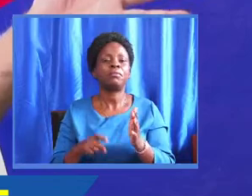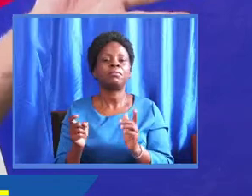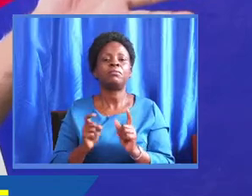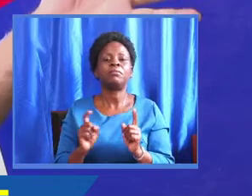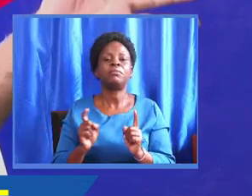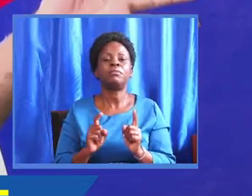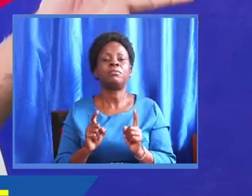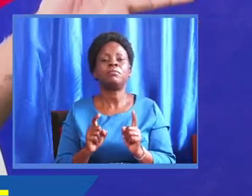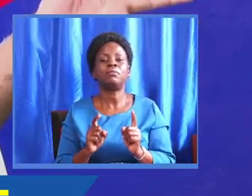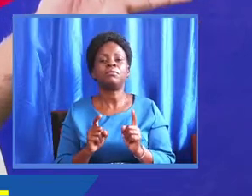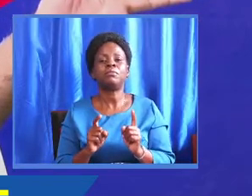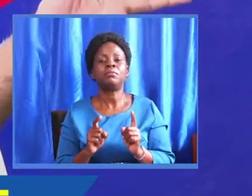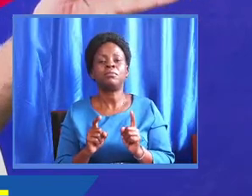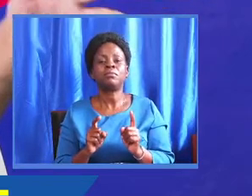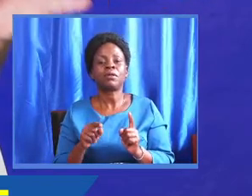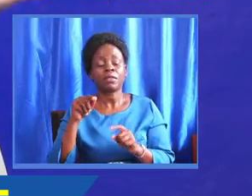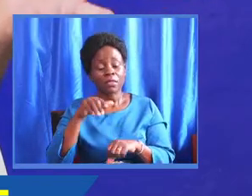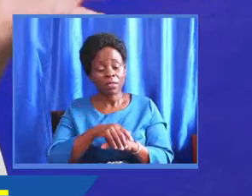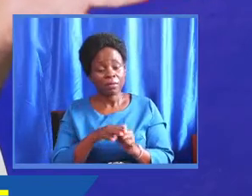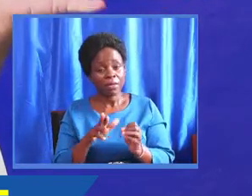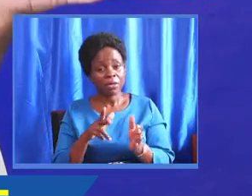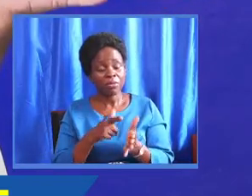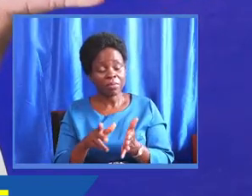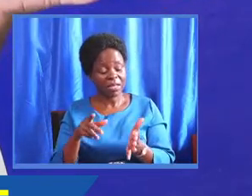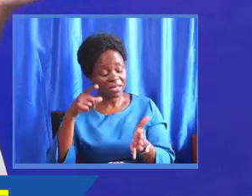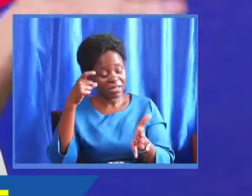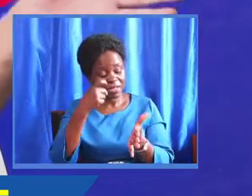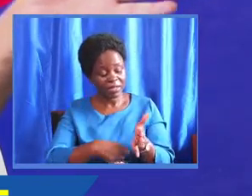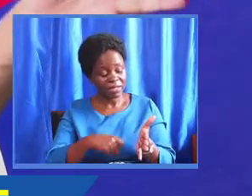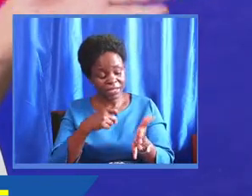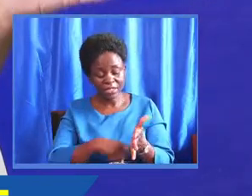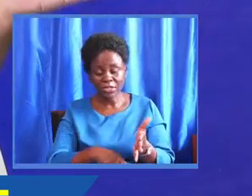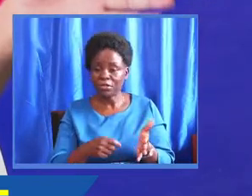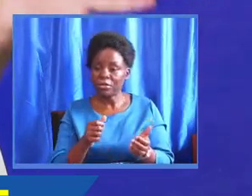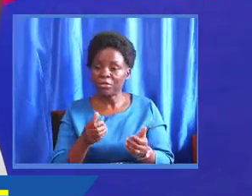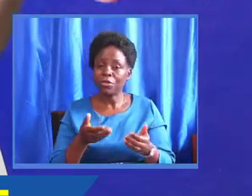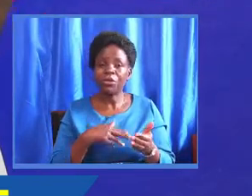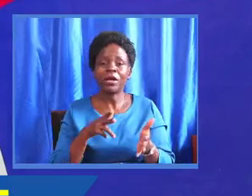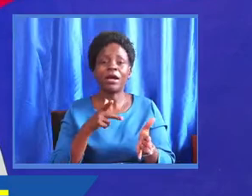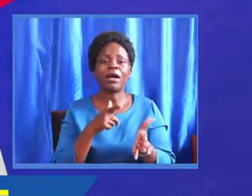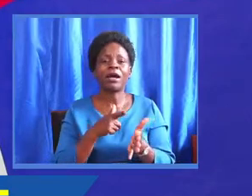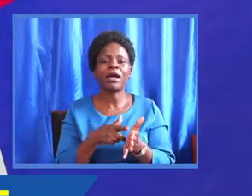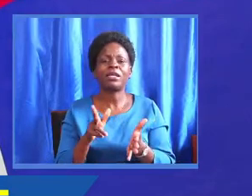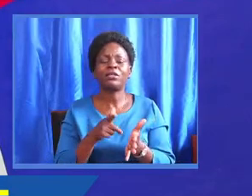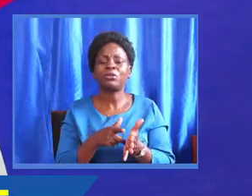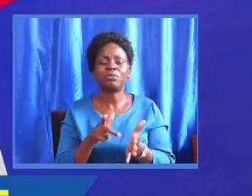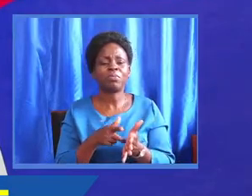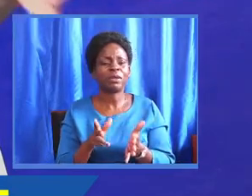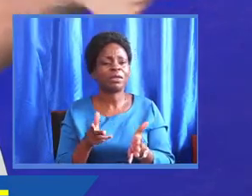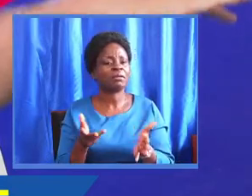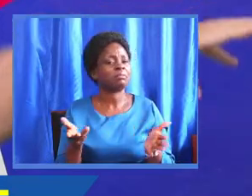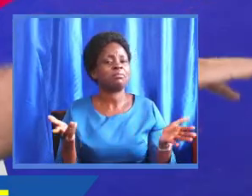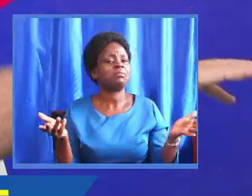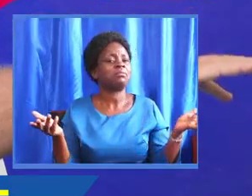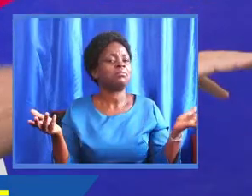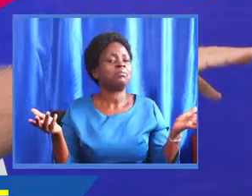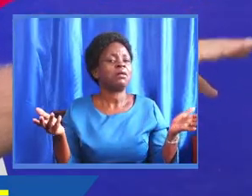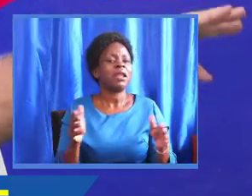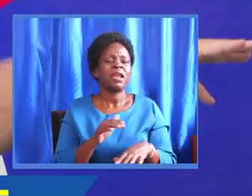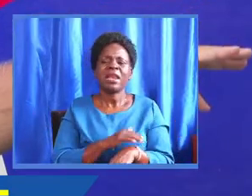here, they make you pay. Your taxation is, you had to pay. All they said, deferred it for new months, but they never give you